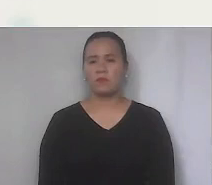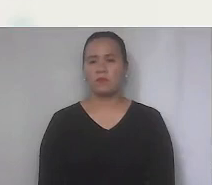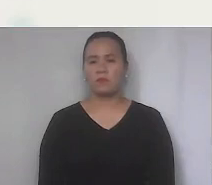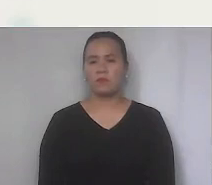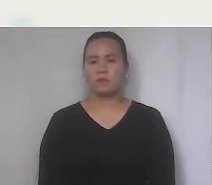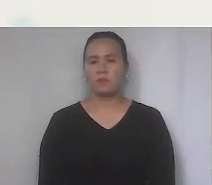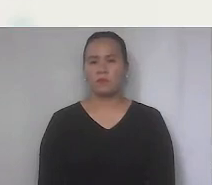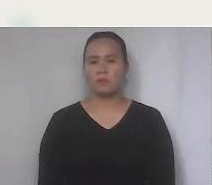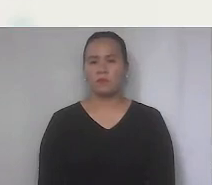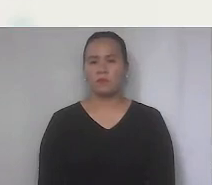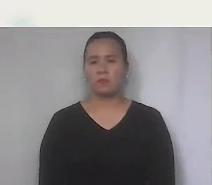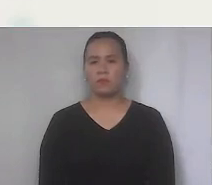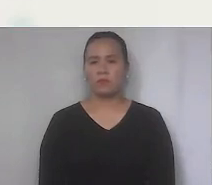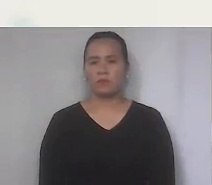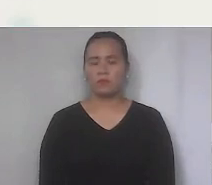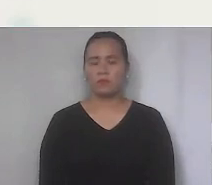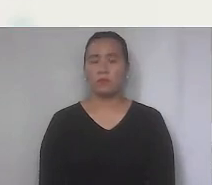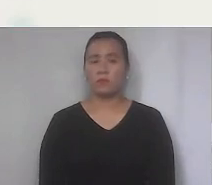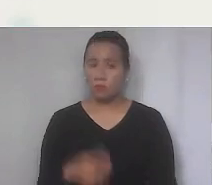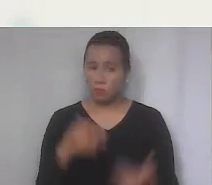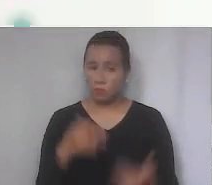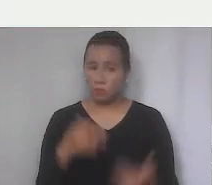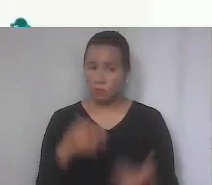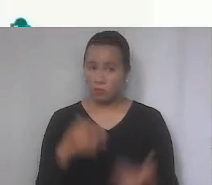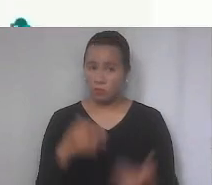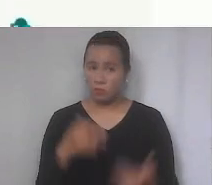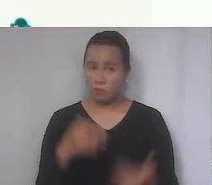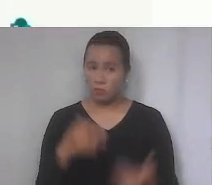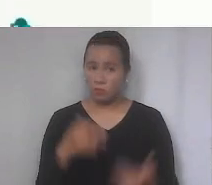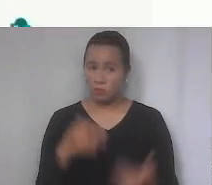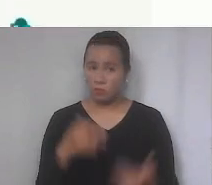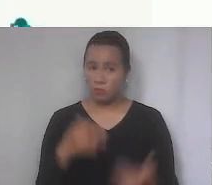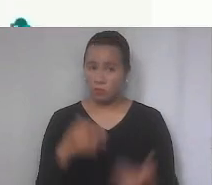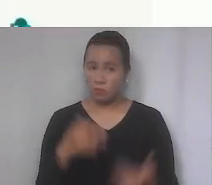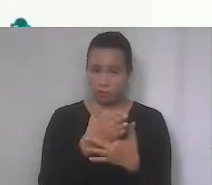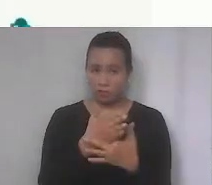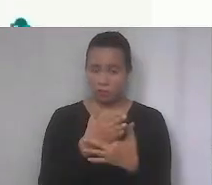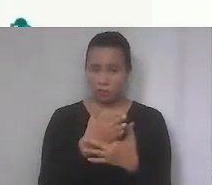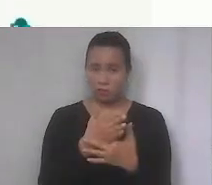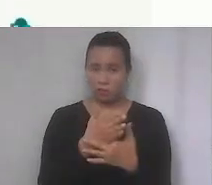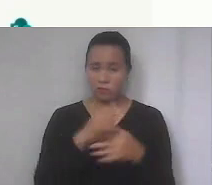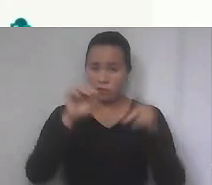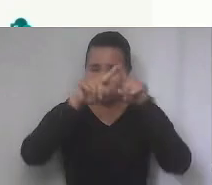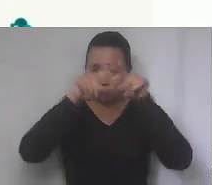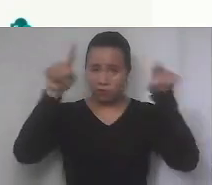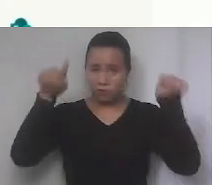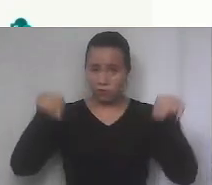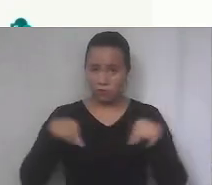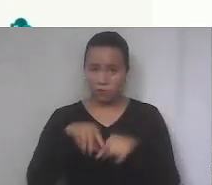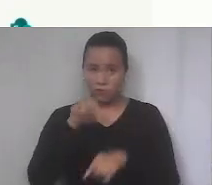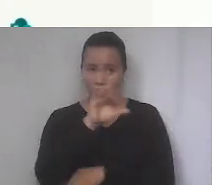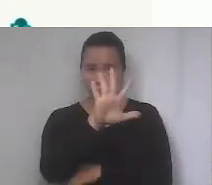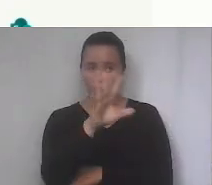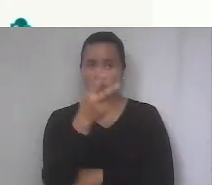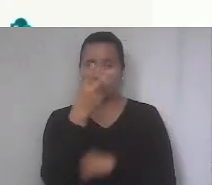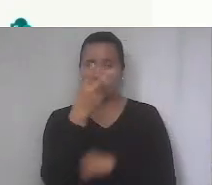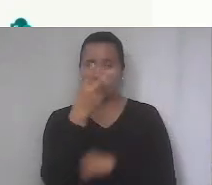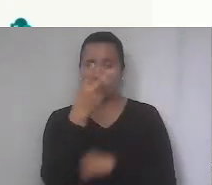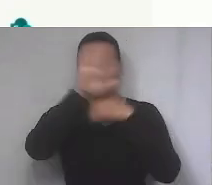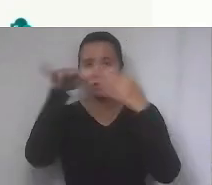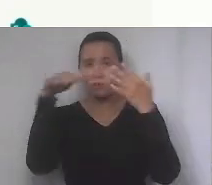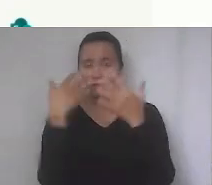Now, meron tayong access sa portal. Now, dito sa portal, makikita natin lahat ng benefits and lahat ng apps na pwede